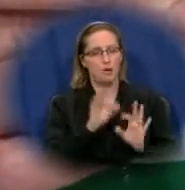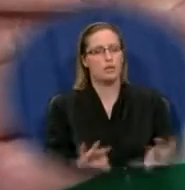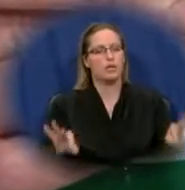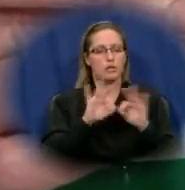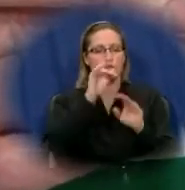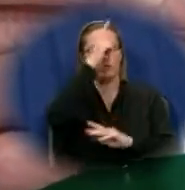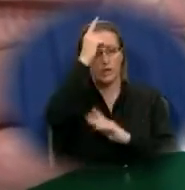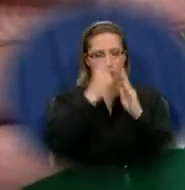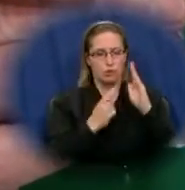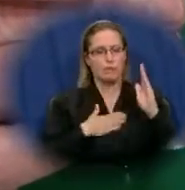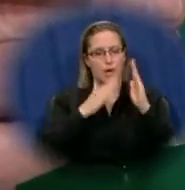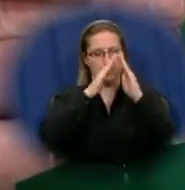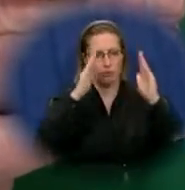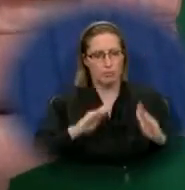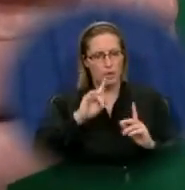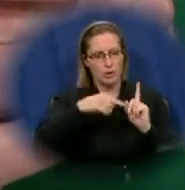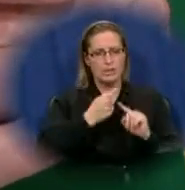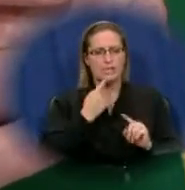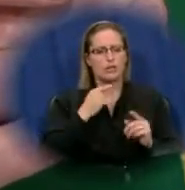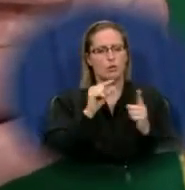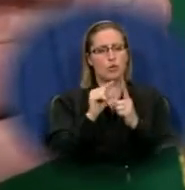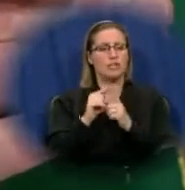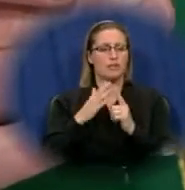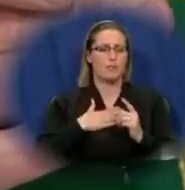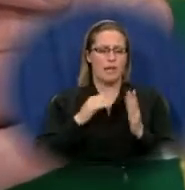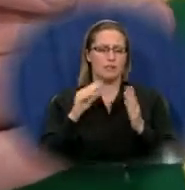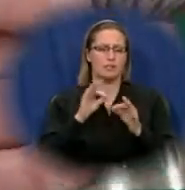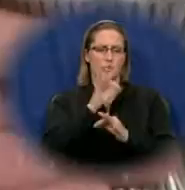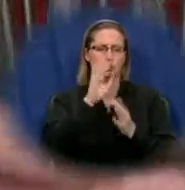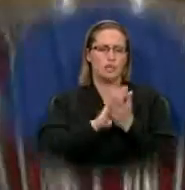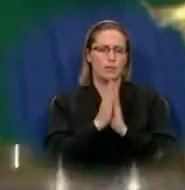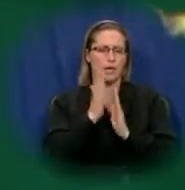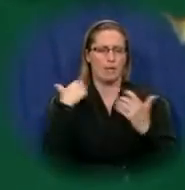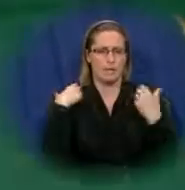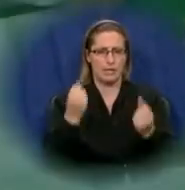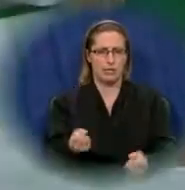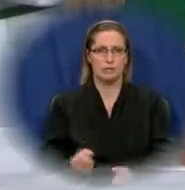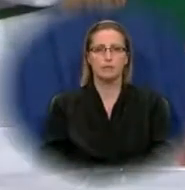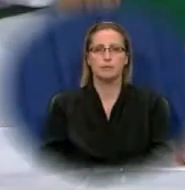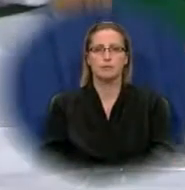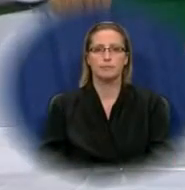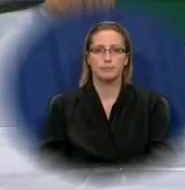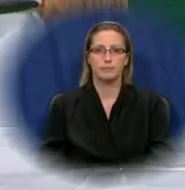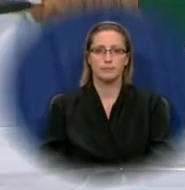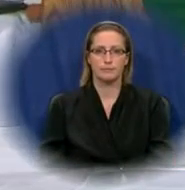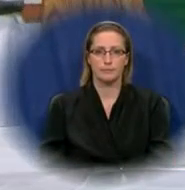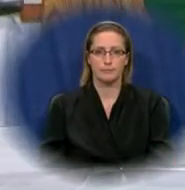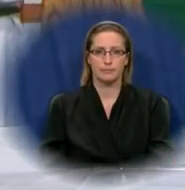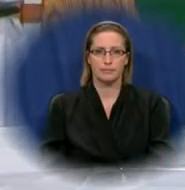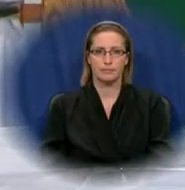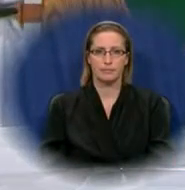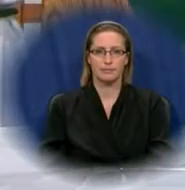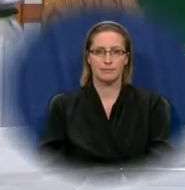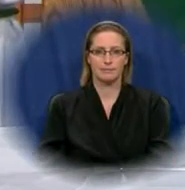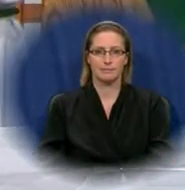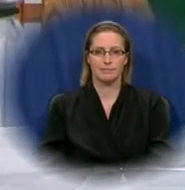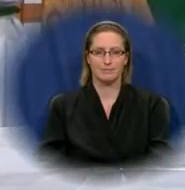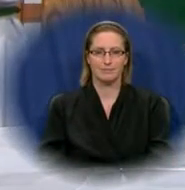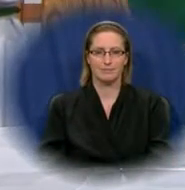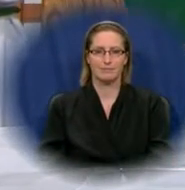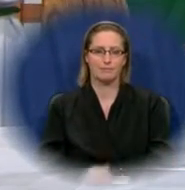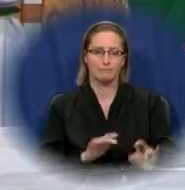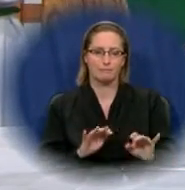I am not worthy that you should enter under my roof, but only say the word, and my soul shall be healed.